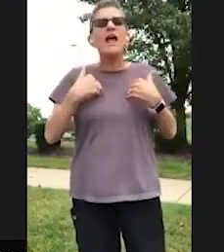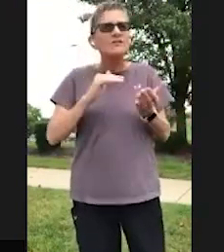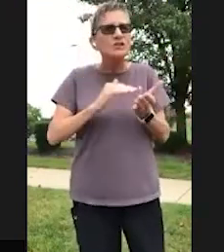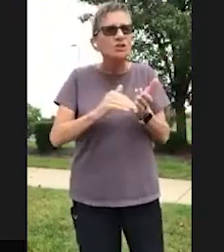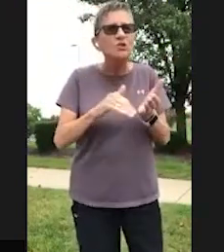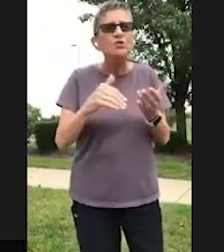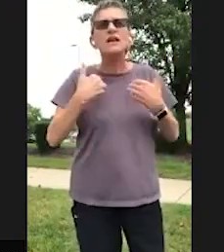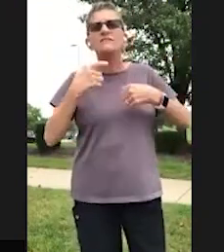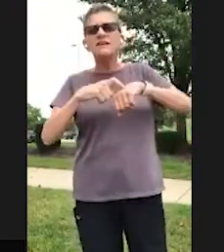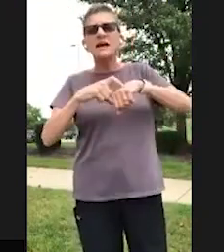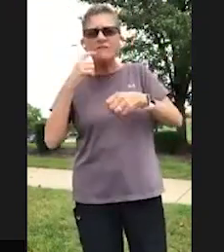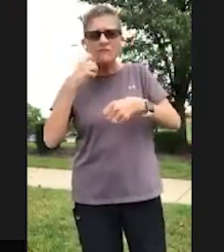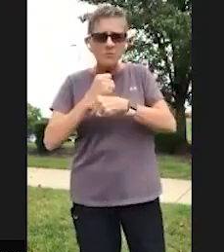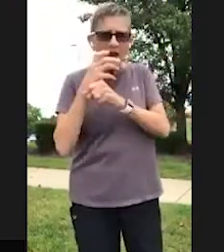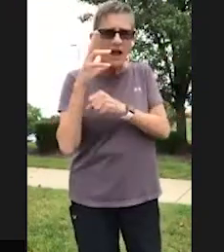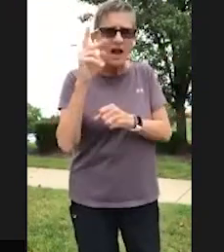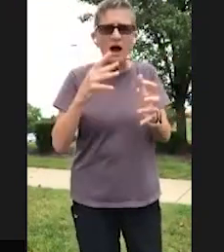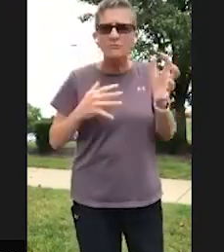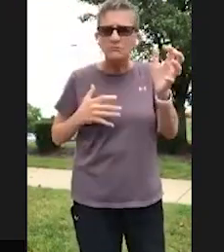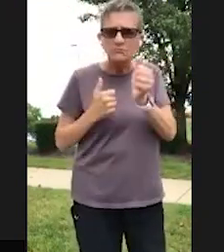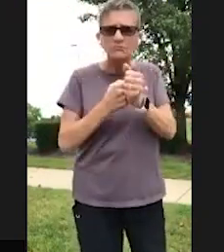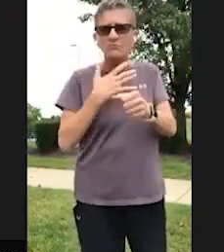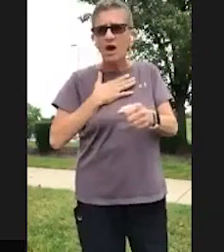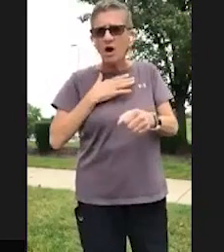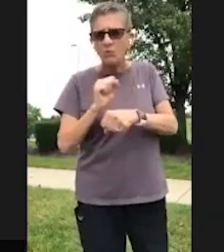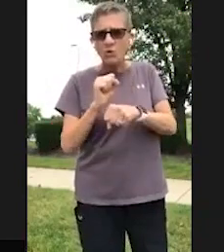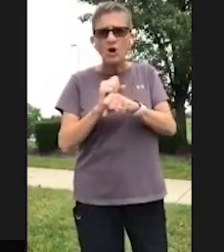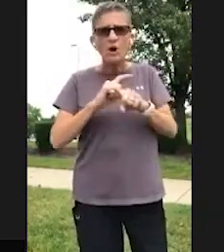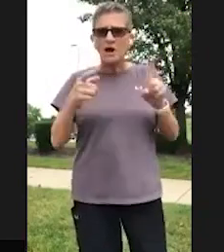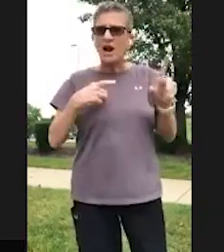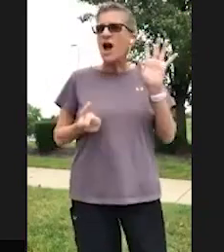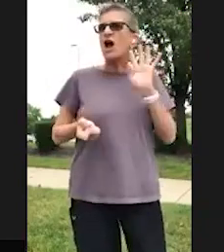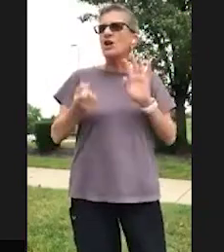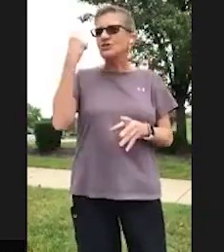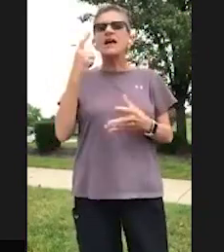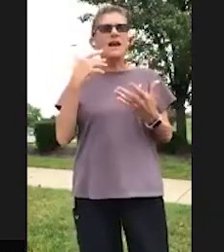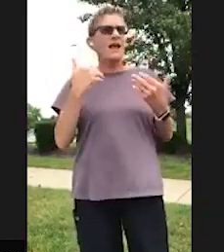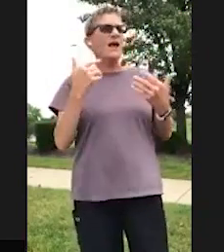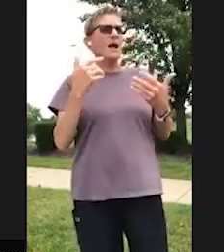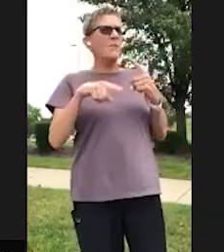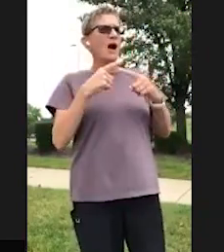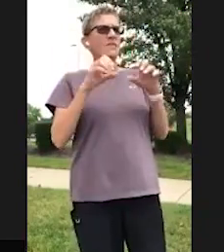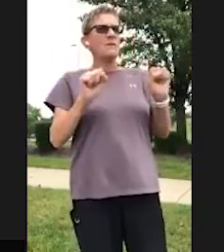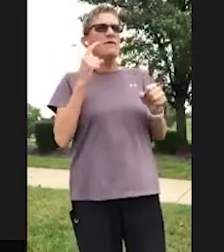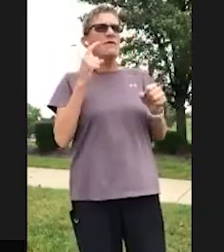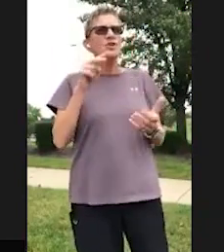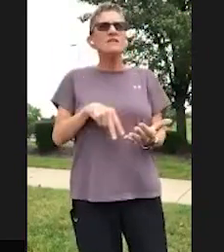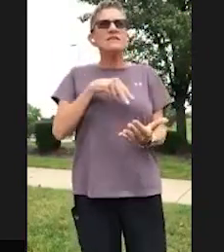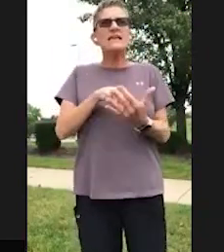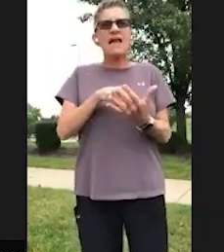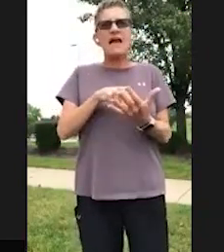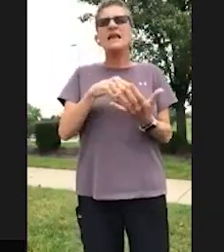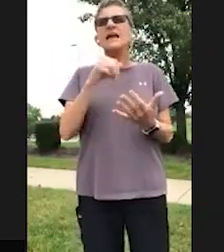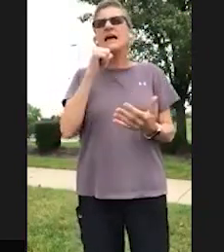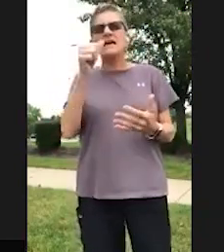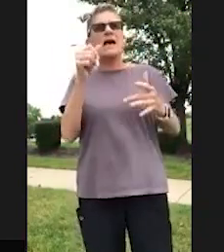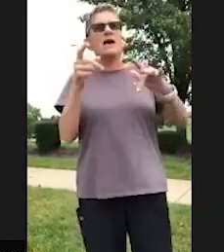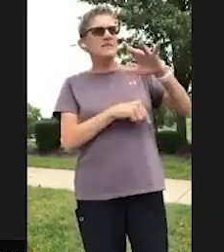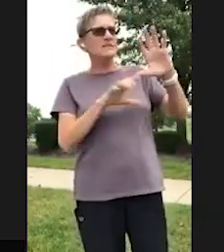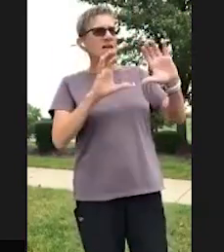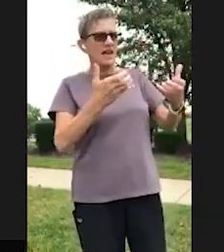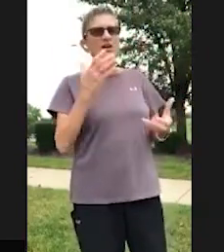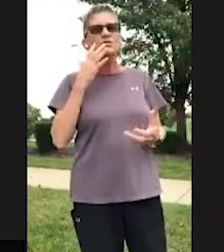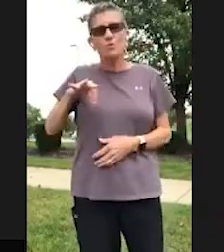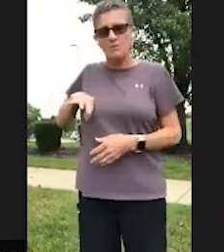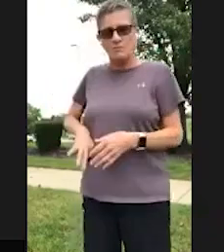So I had a basic understanding of how much having the ability to stand and not miss out on class could potentially benefit this student. What